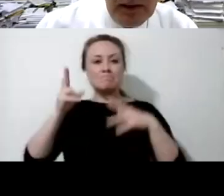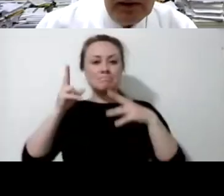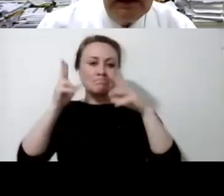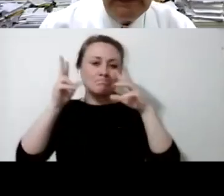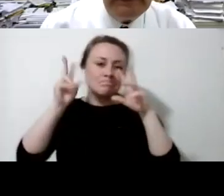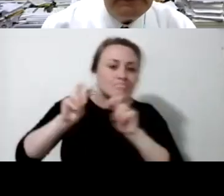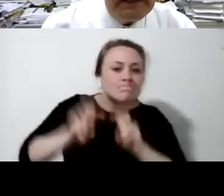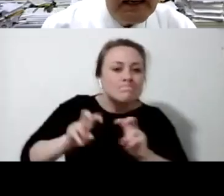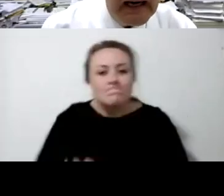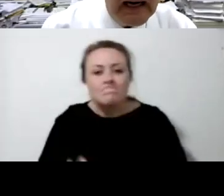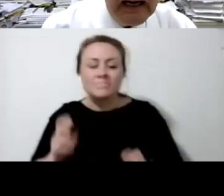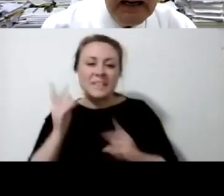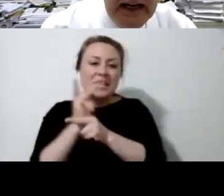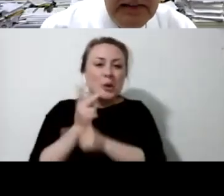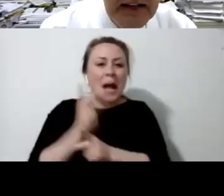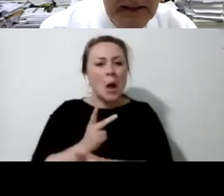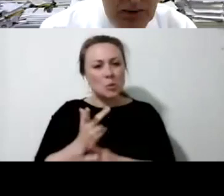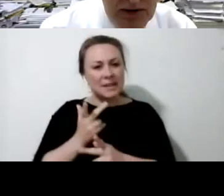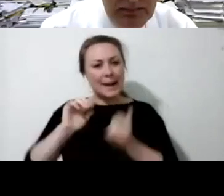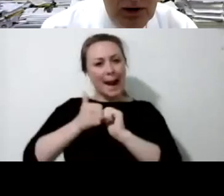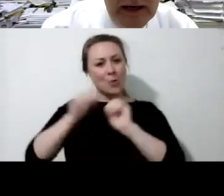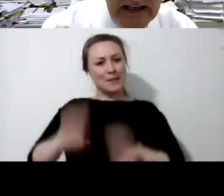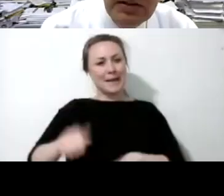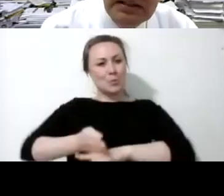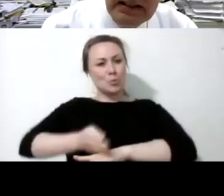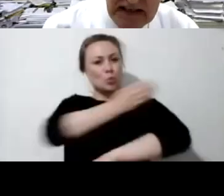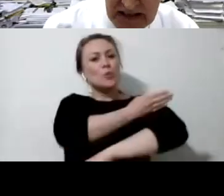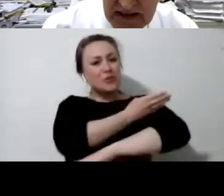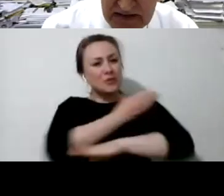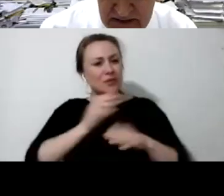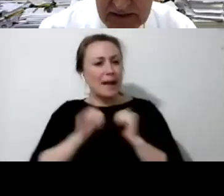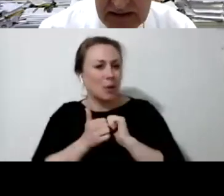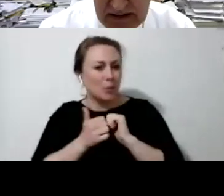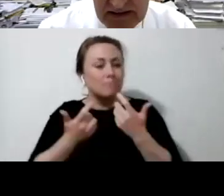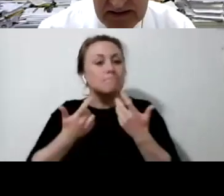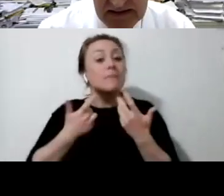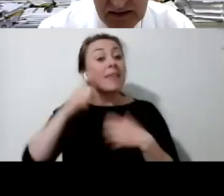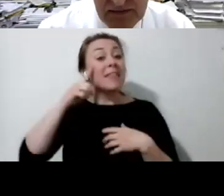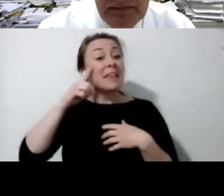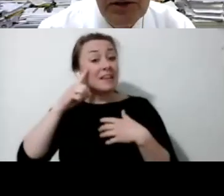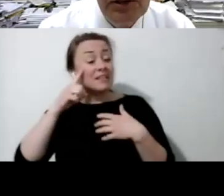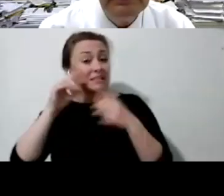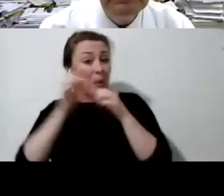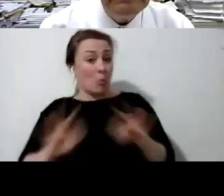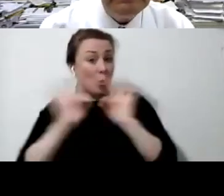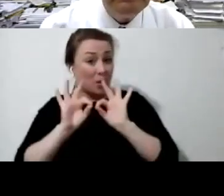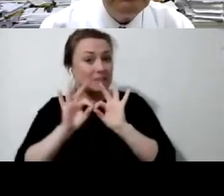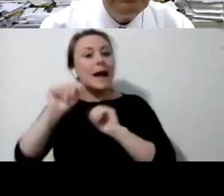do better. I think an important point is, and I think like what Alfred